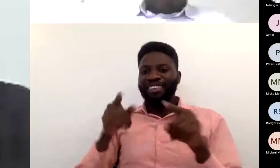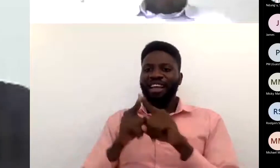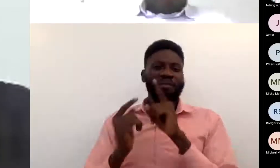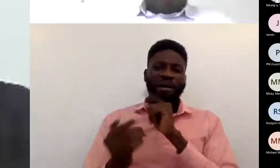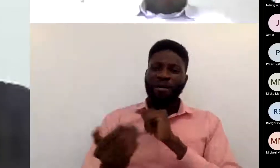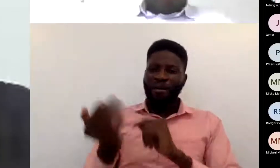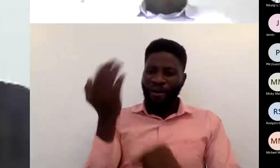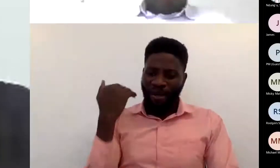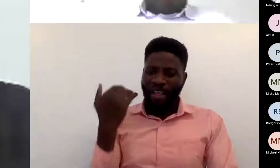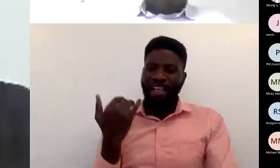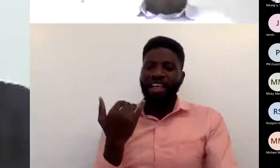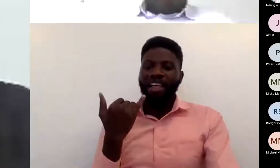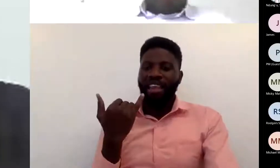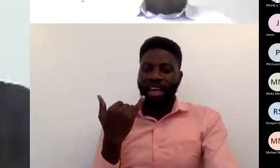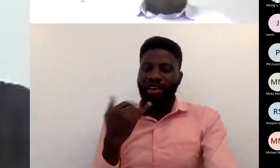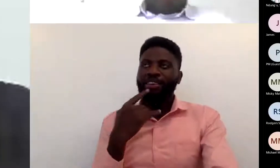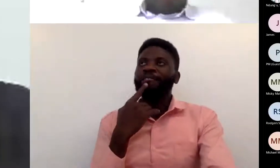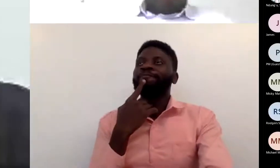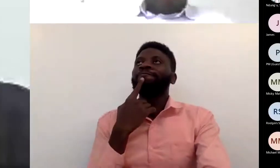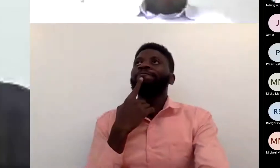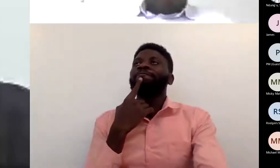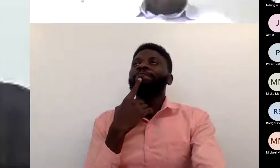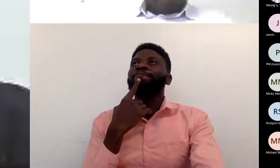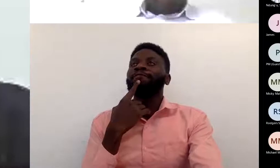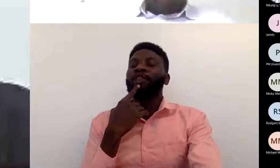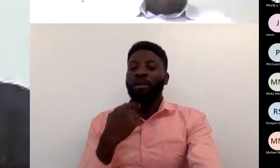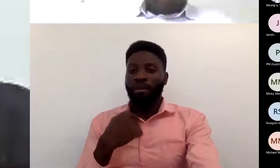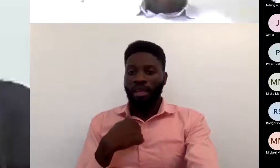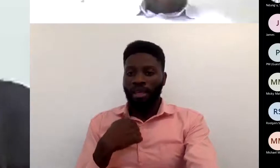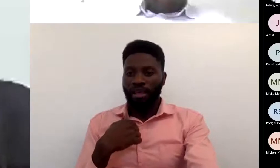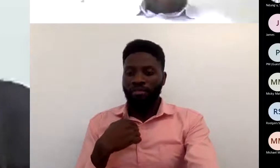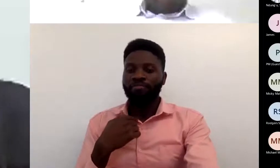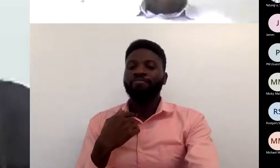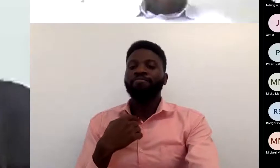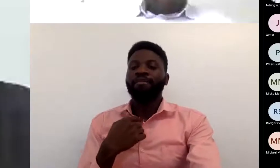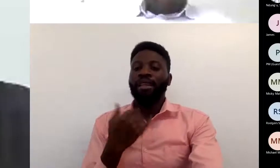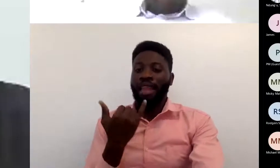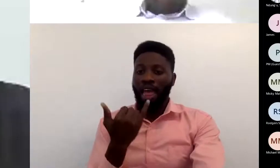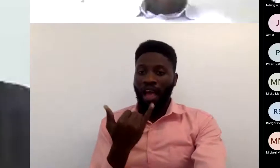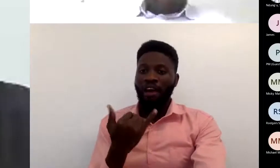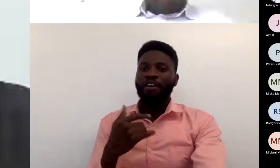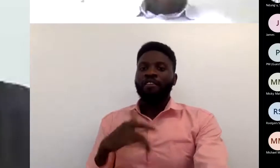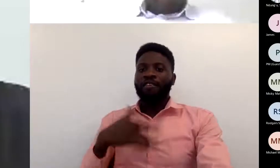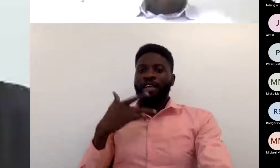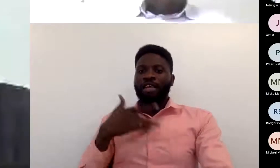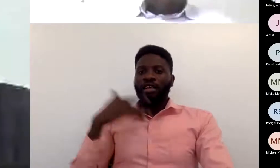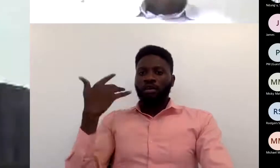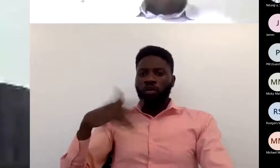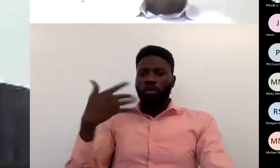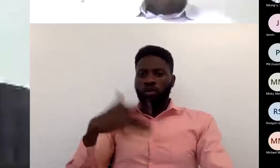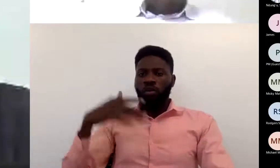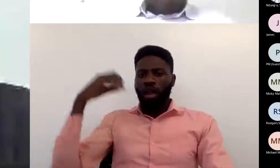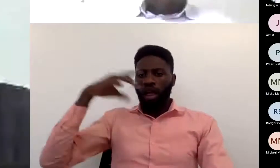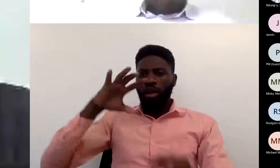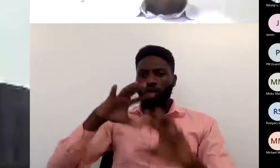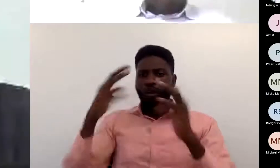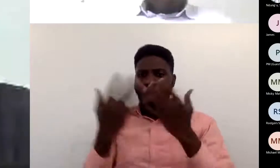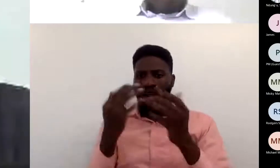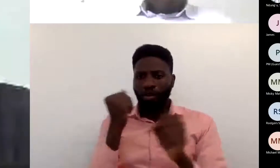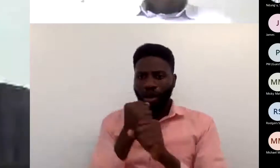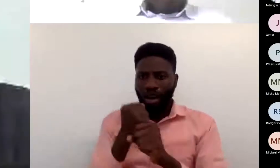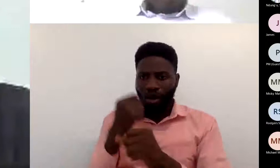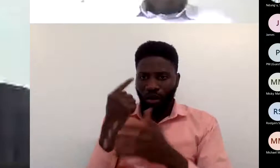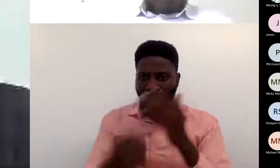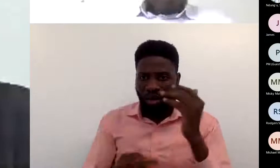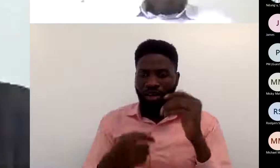right now. And, you know, I really admire the work that Light for the World is doing as well. I think these are some of the important interventions